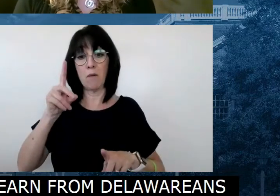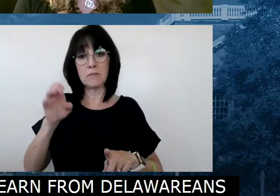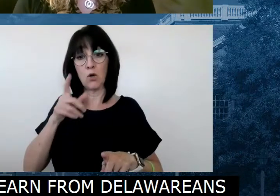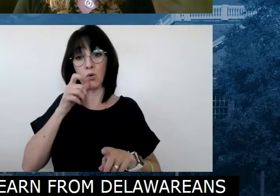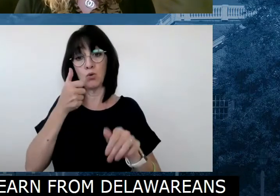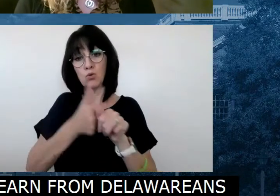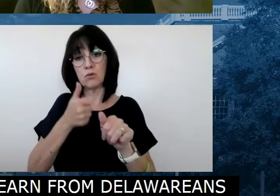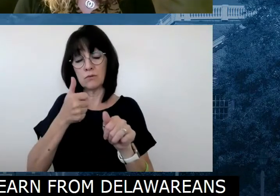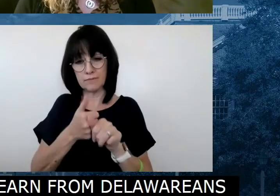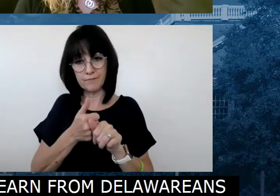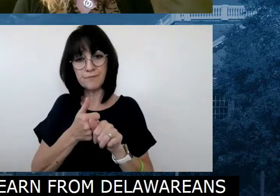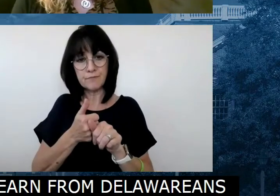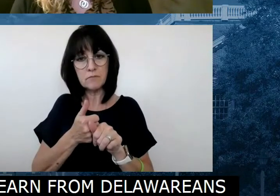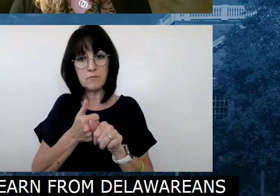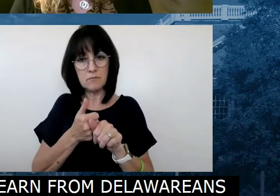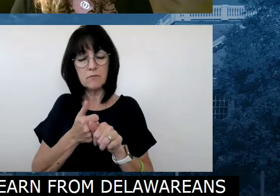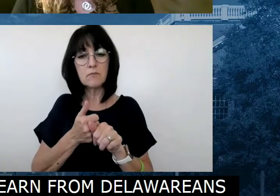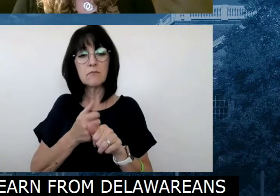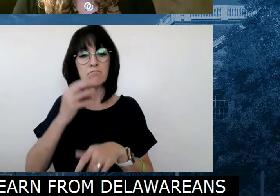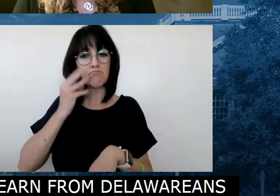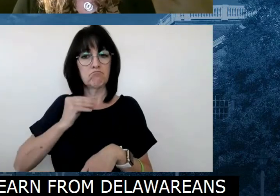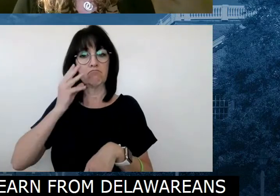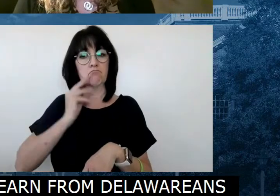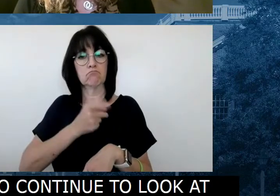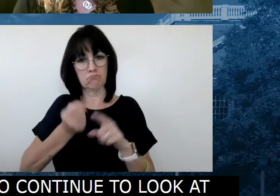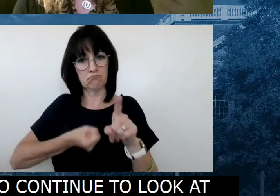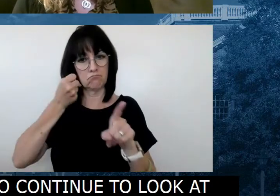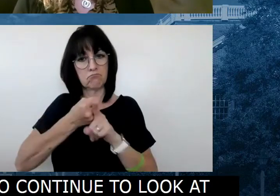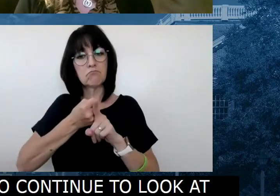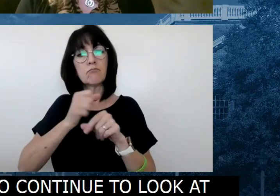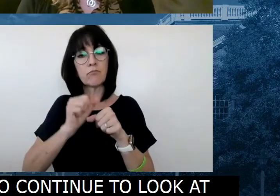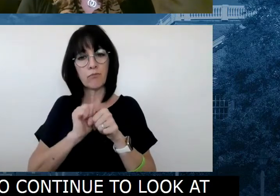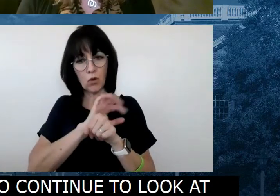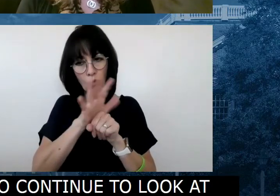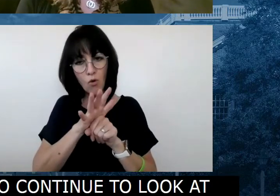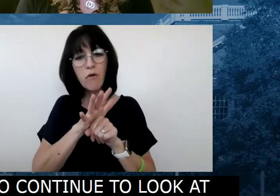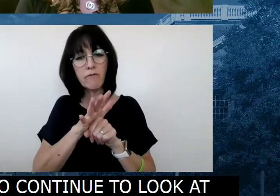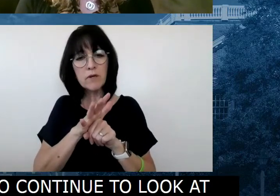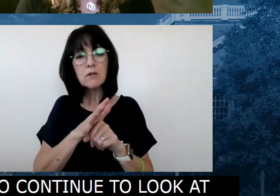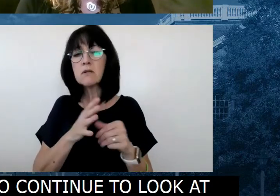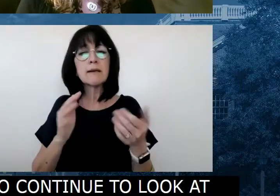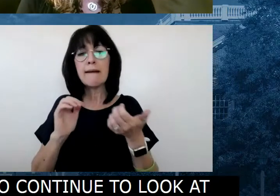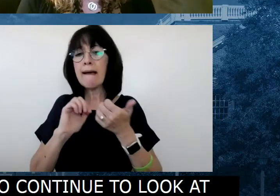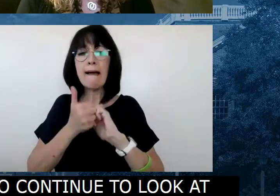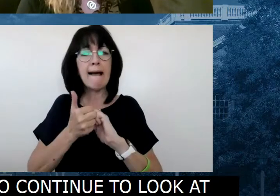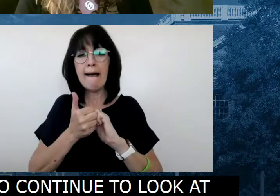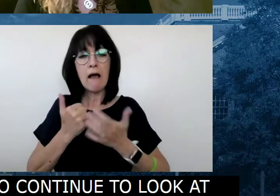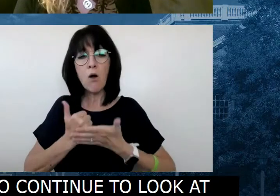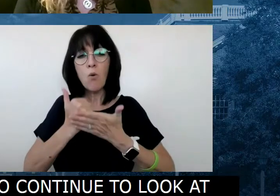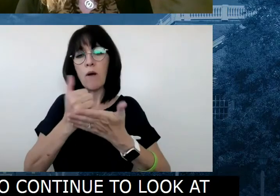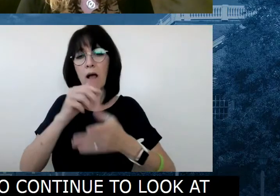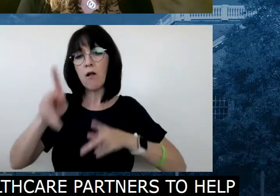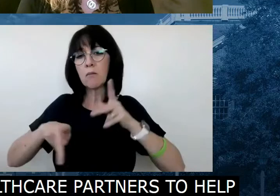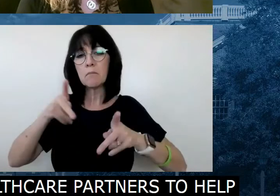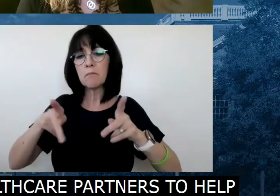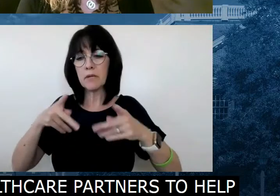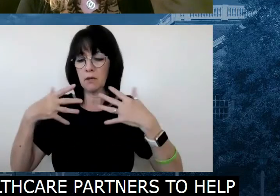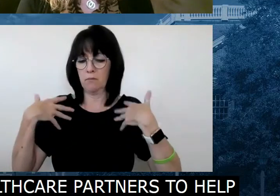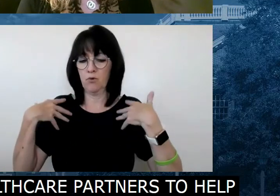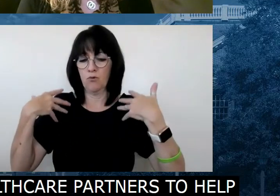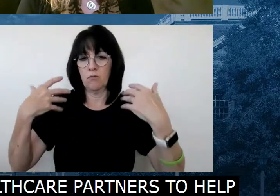at this closely and work with our healthcare partners to help address the longer term consequences as we move forward.